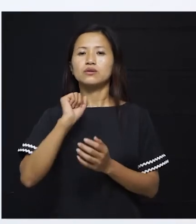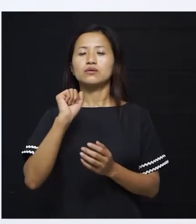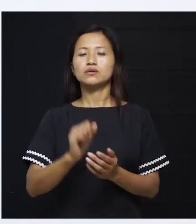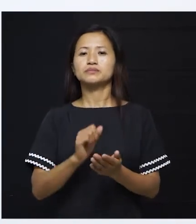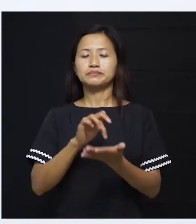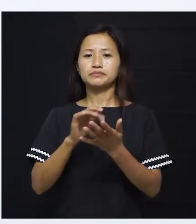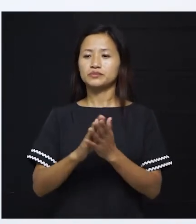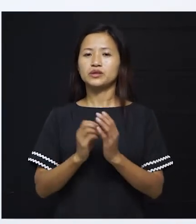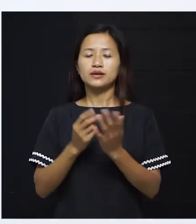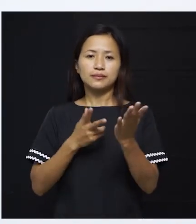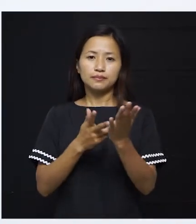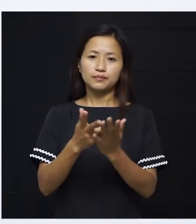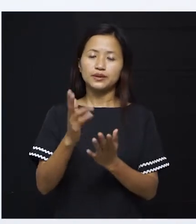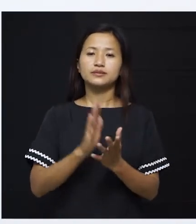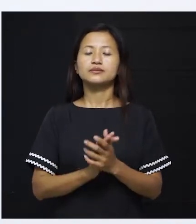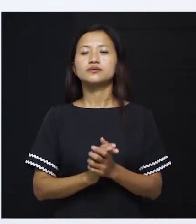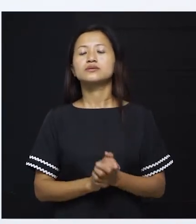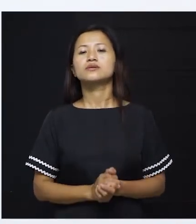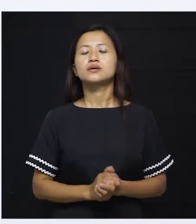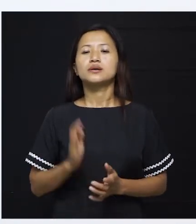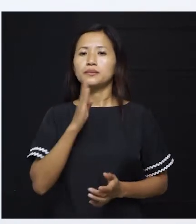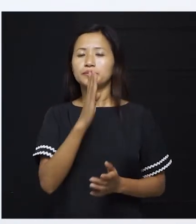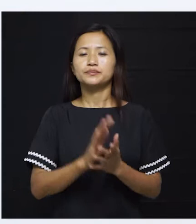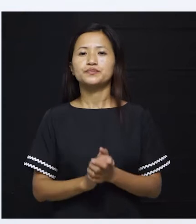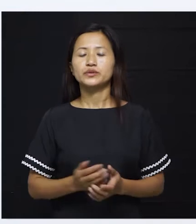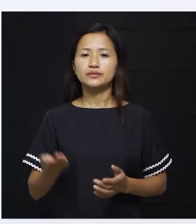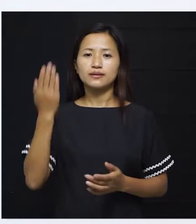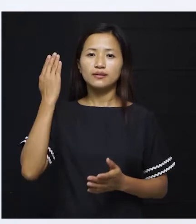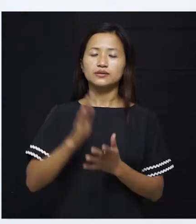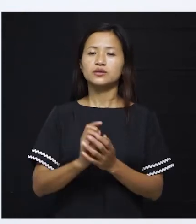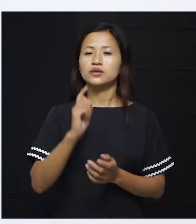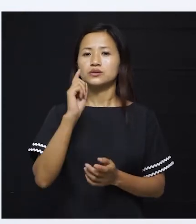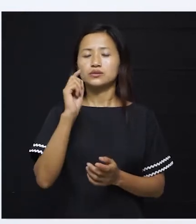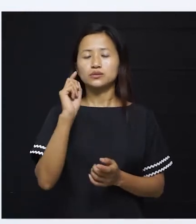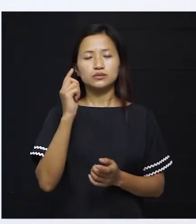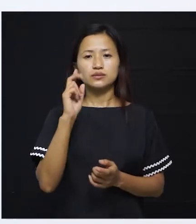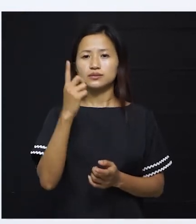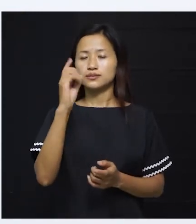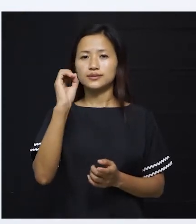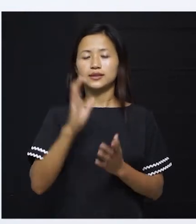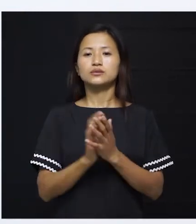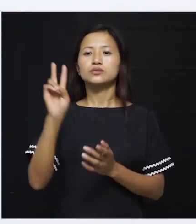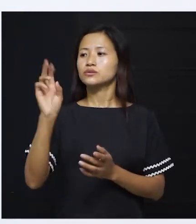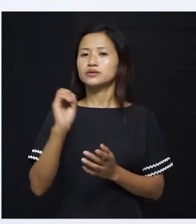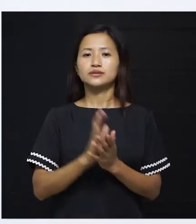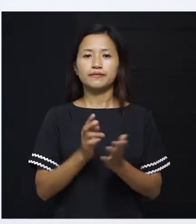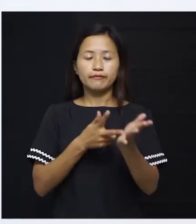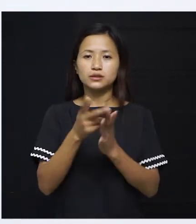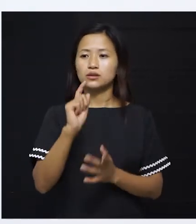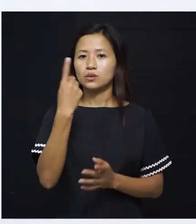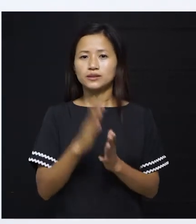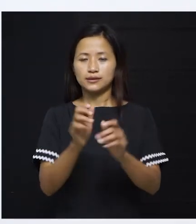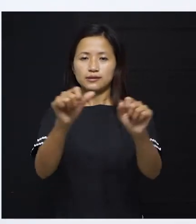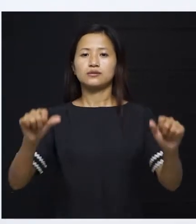the clan has become villages. So earlier there was about 10 to 20 villages in one